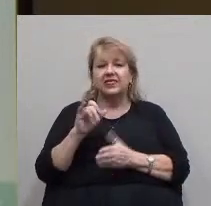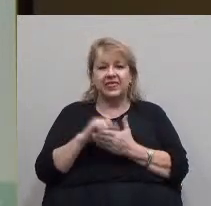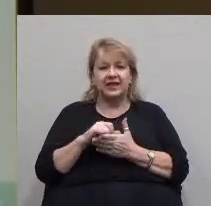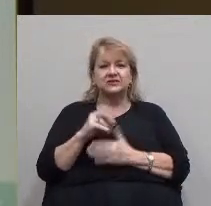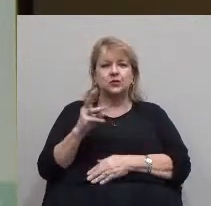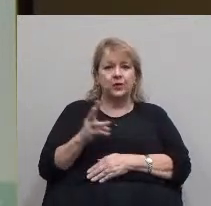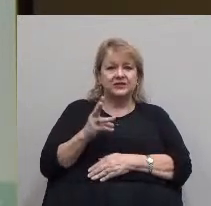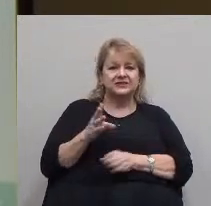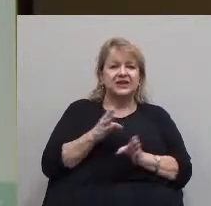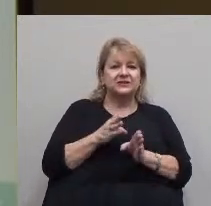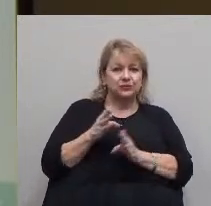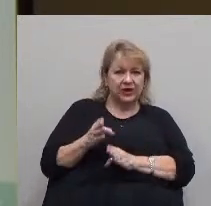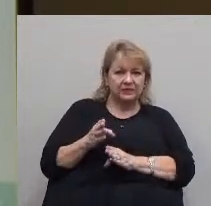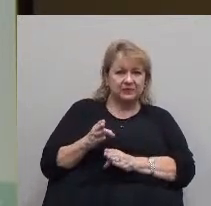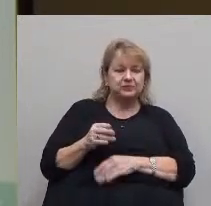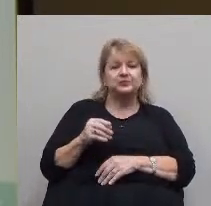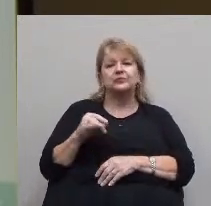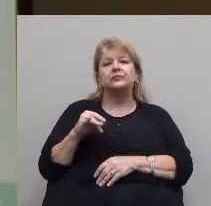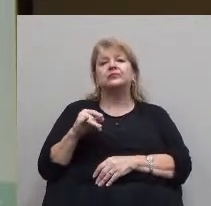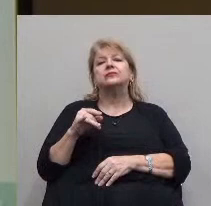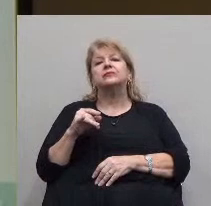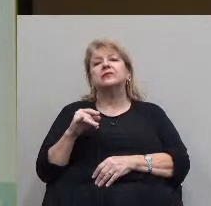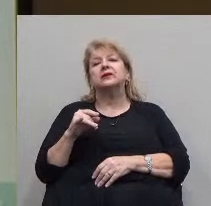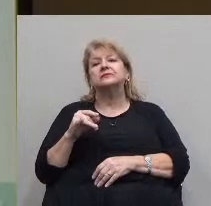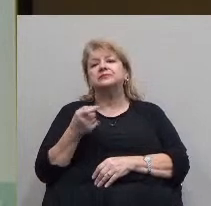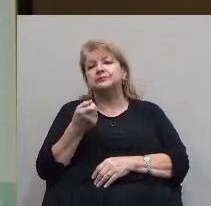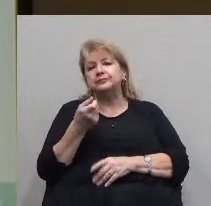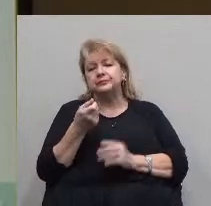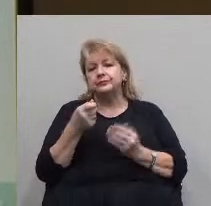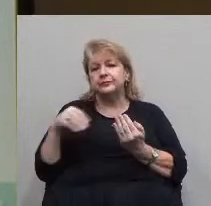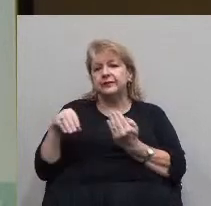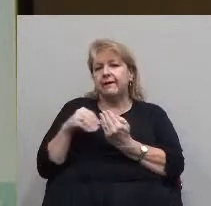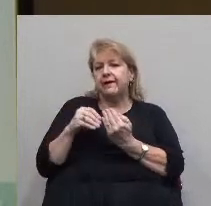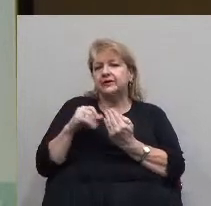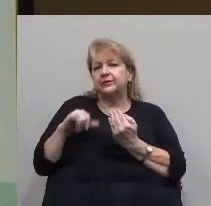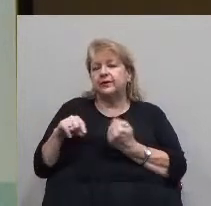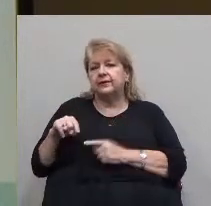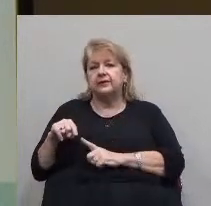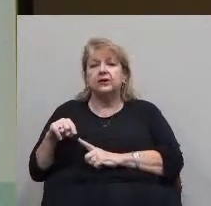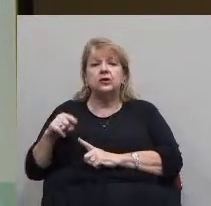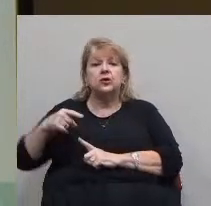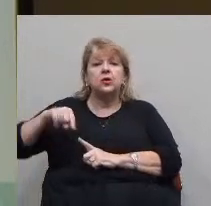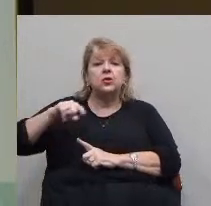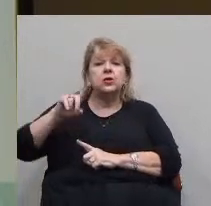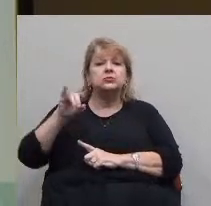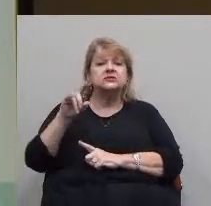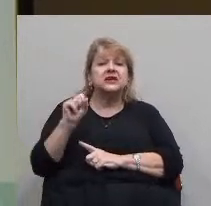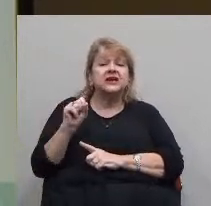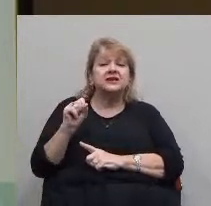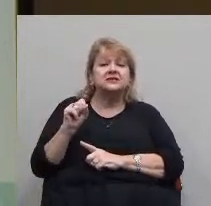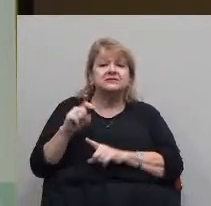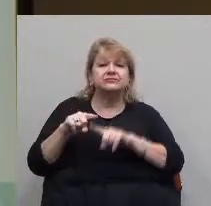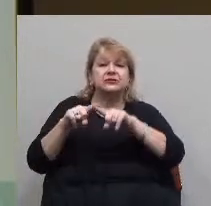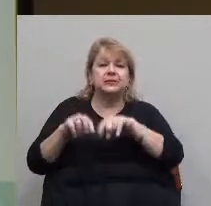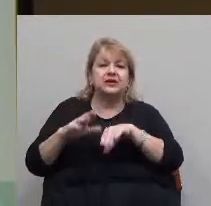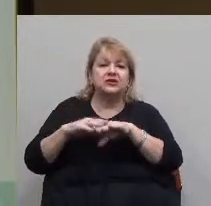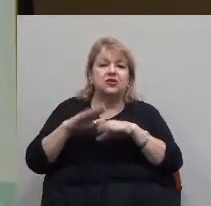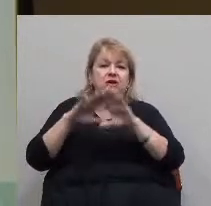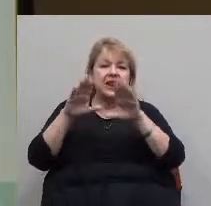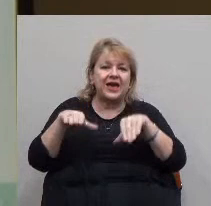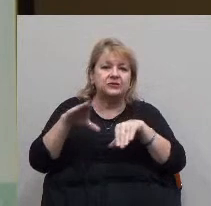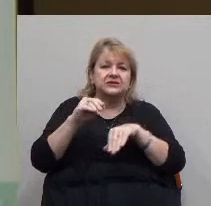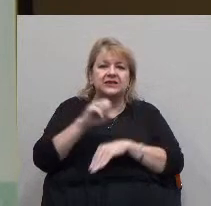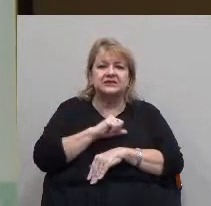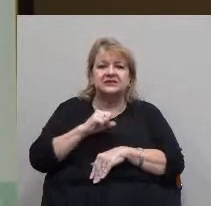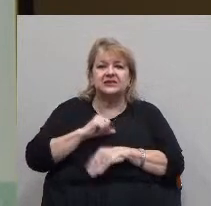Wednesday is for. A little bit of a caveat, as you see, is that those dates are subject to House and Senate approval.